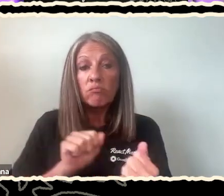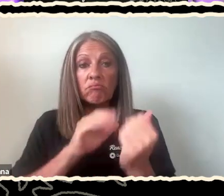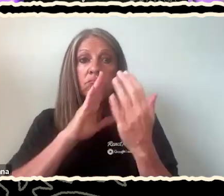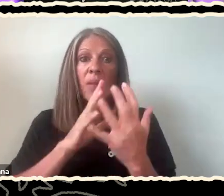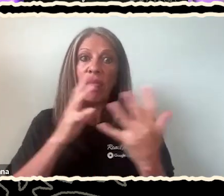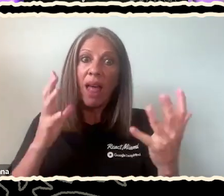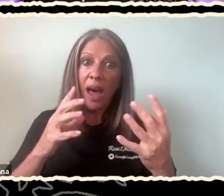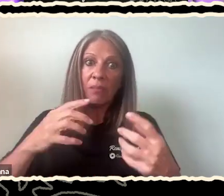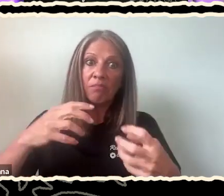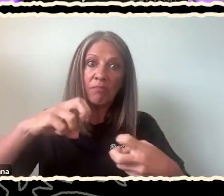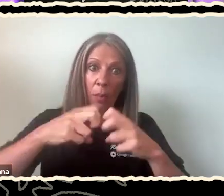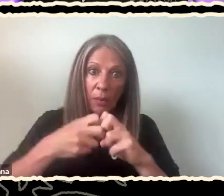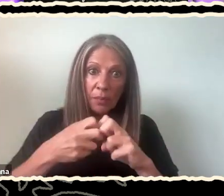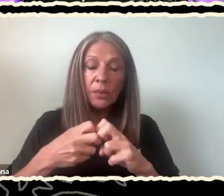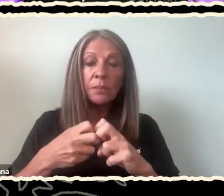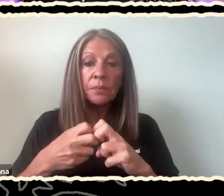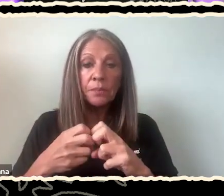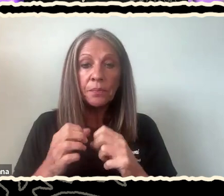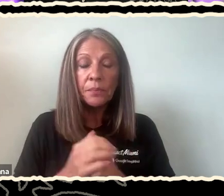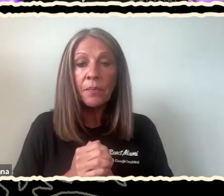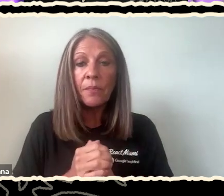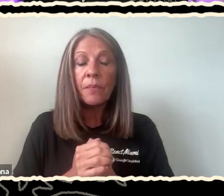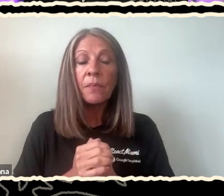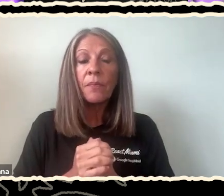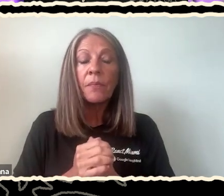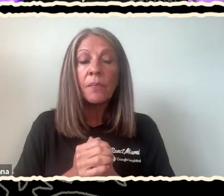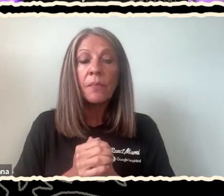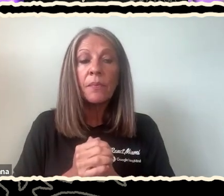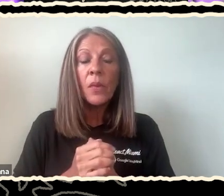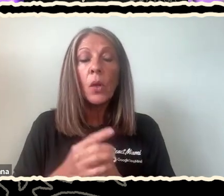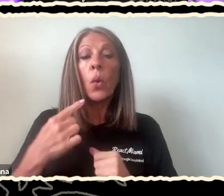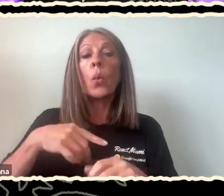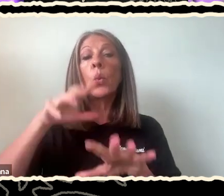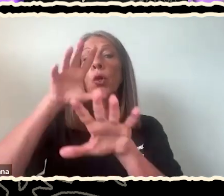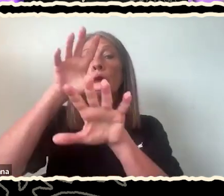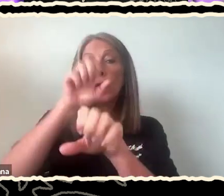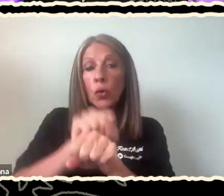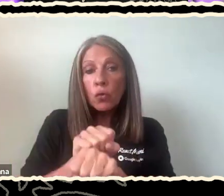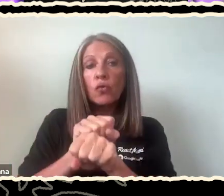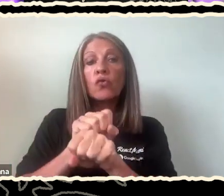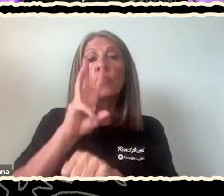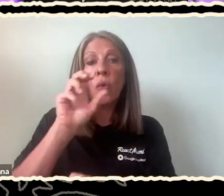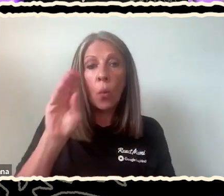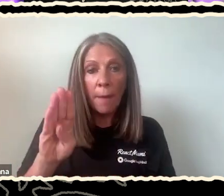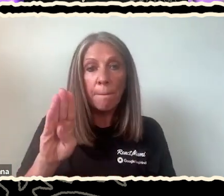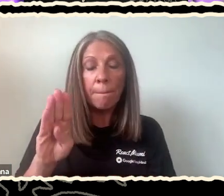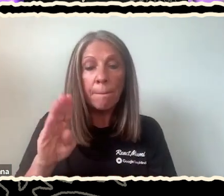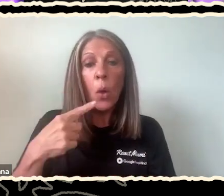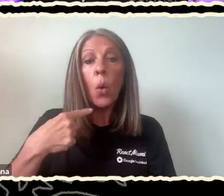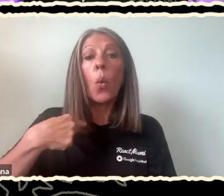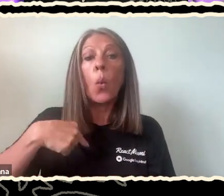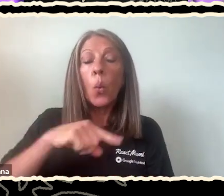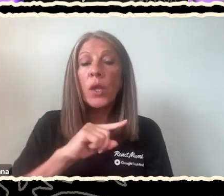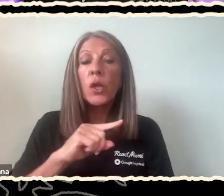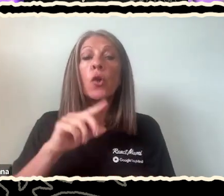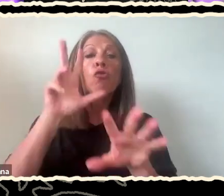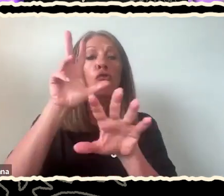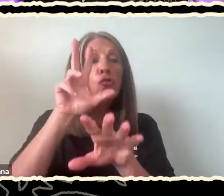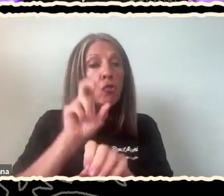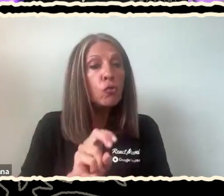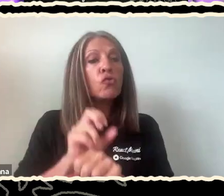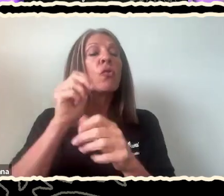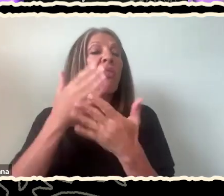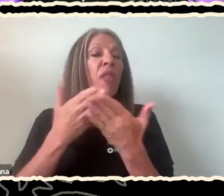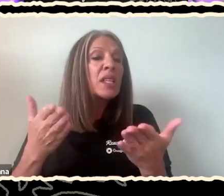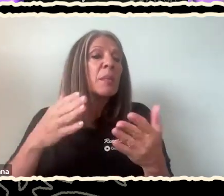of friction. And the thing is, we're used to the web. We're used to things being simple,